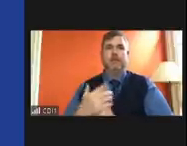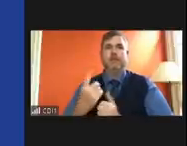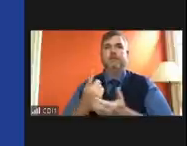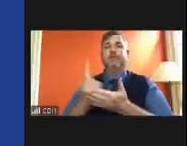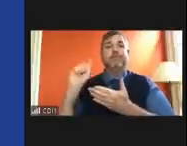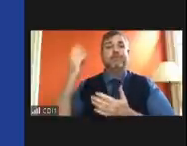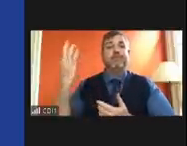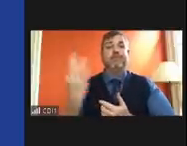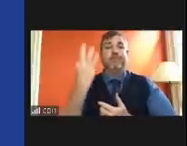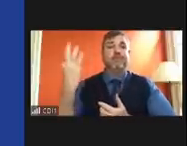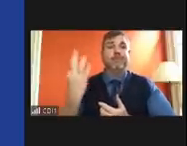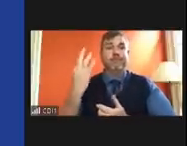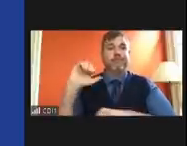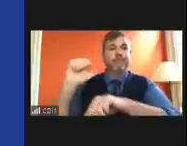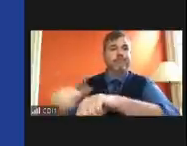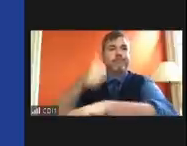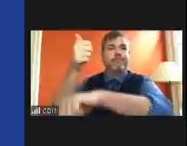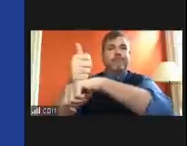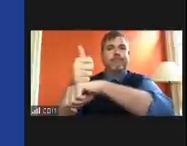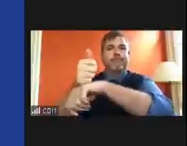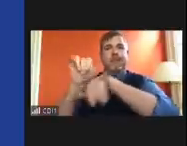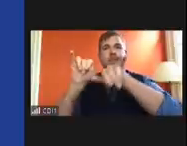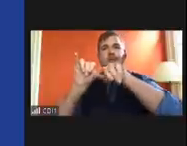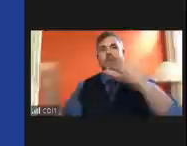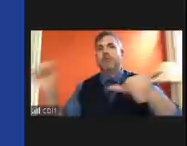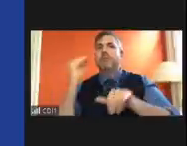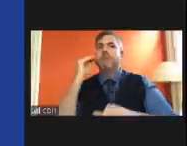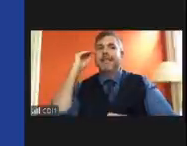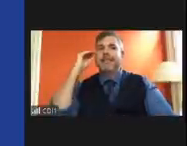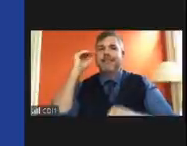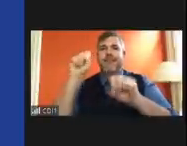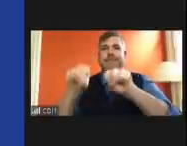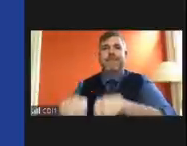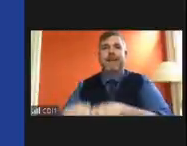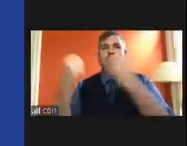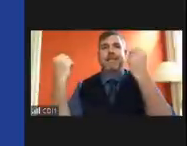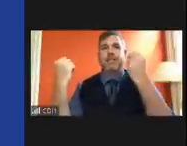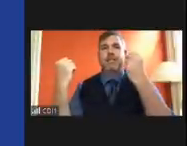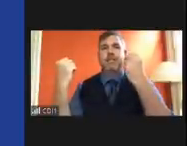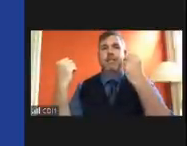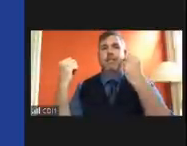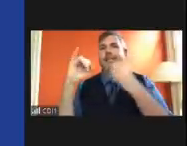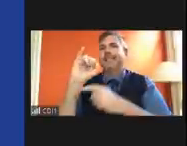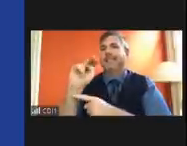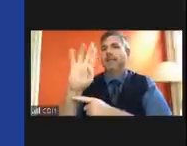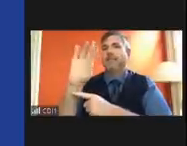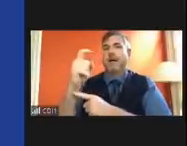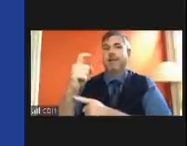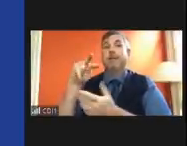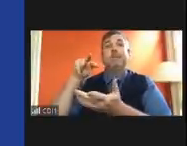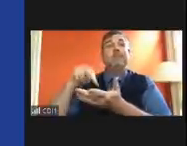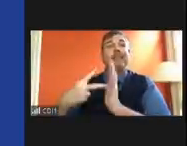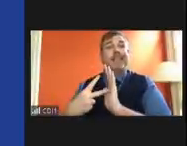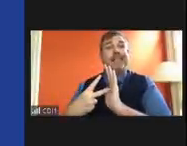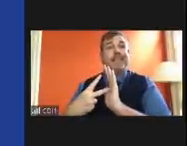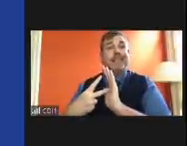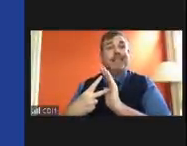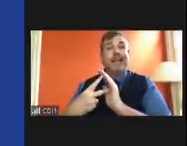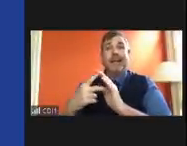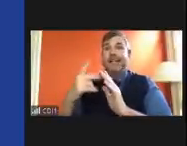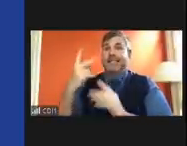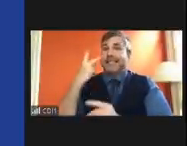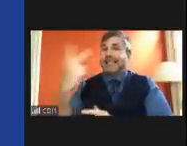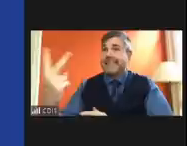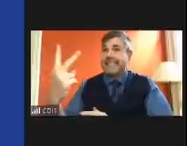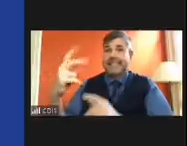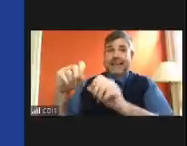violation inbox. So if you want to report a shelter-in-place from a violation by a business, please email us